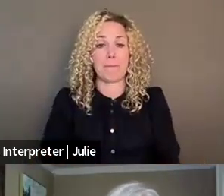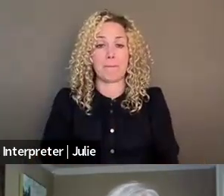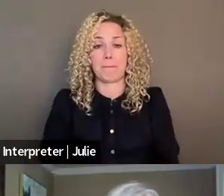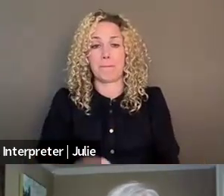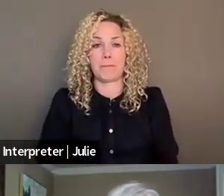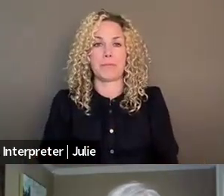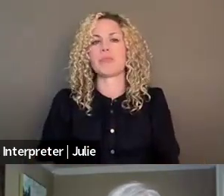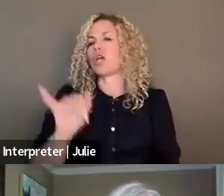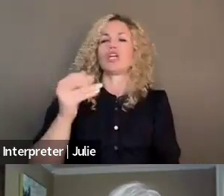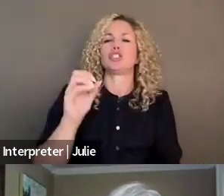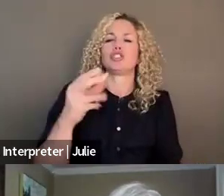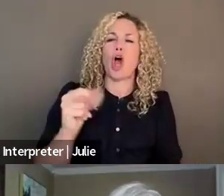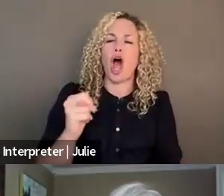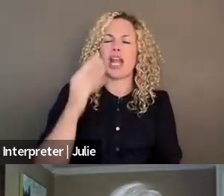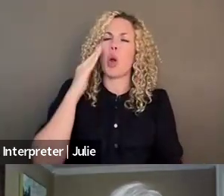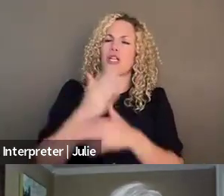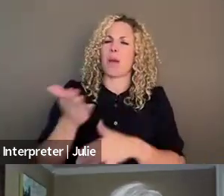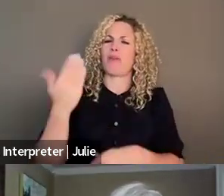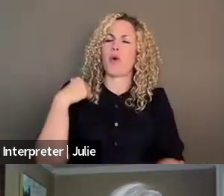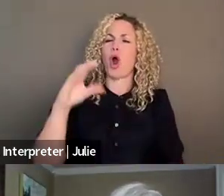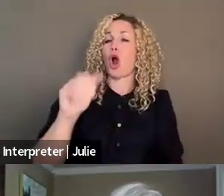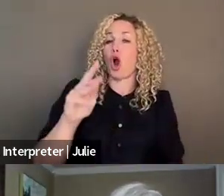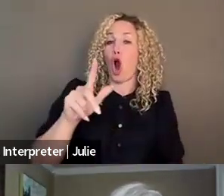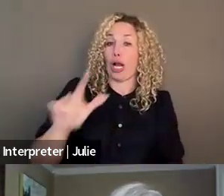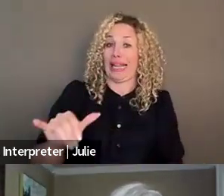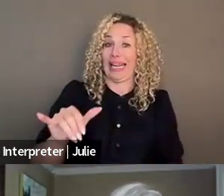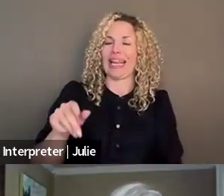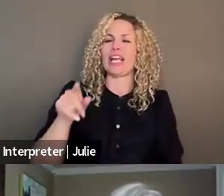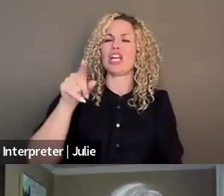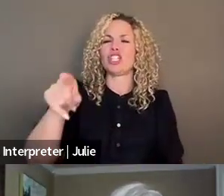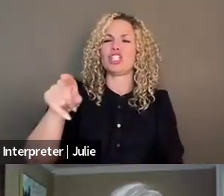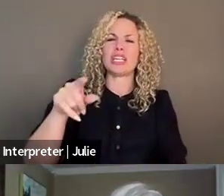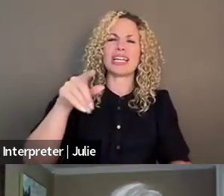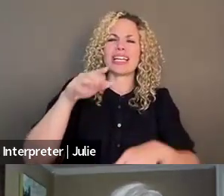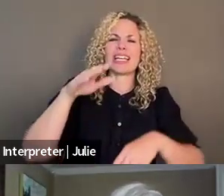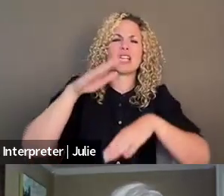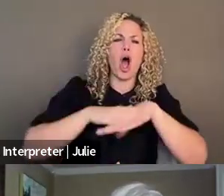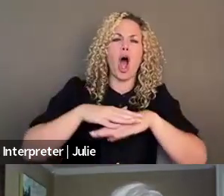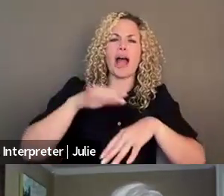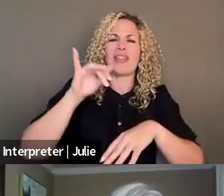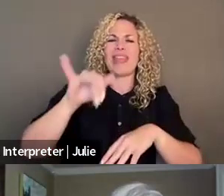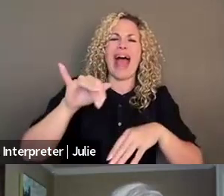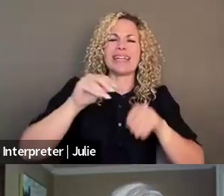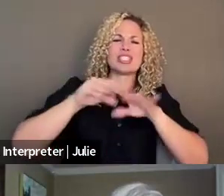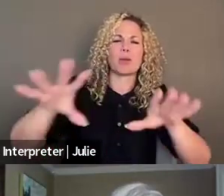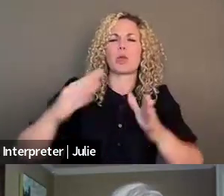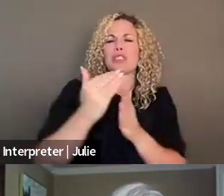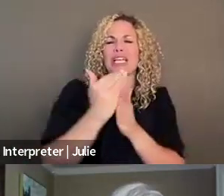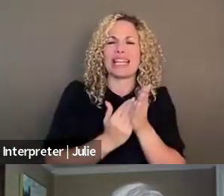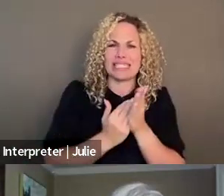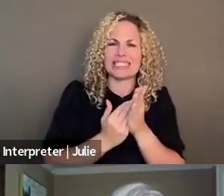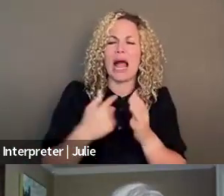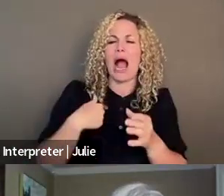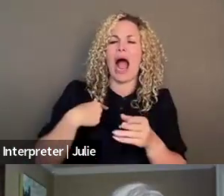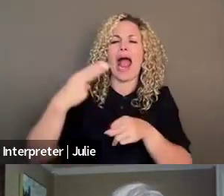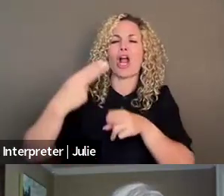And I know we've shared about this before. Carly is on their distribution list, and so she will present the I always